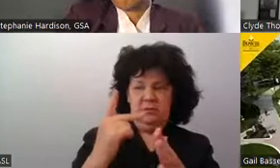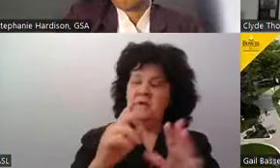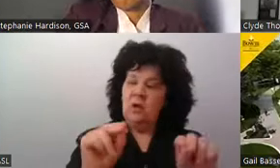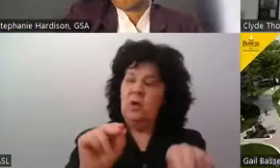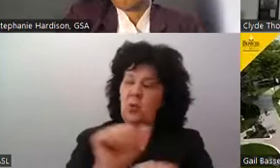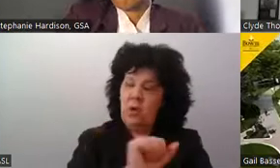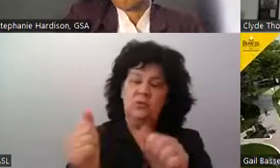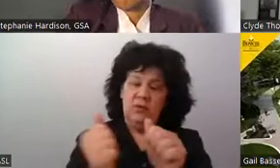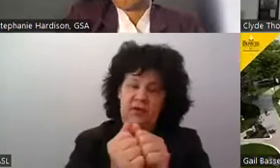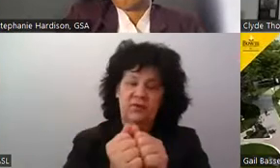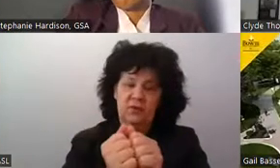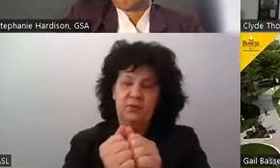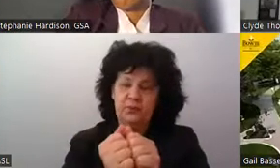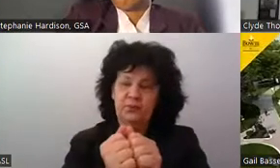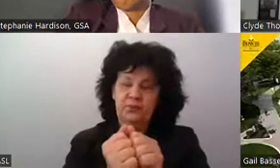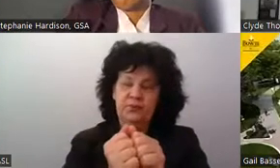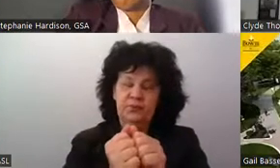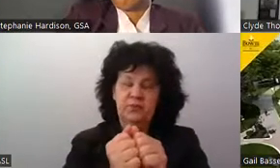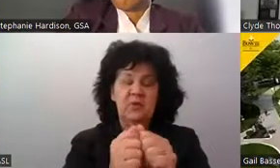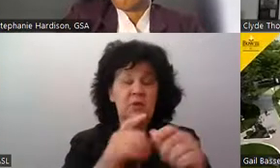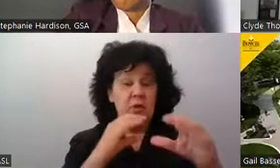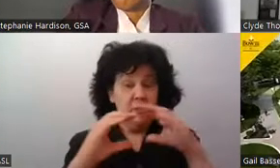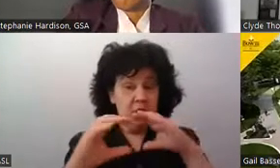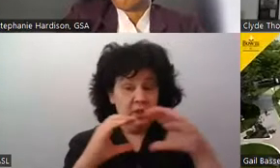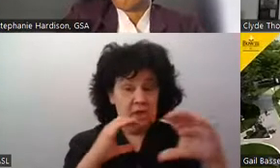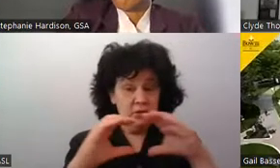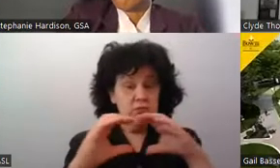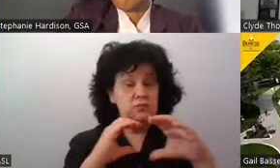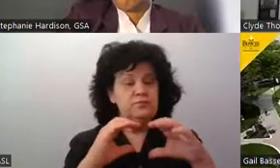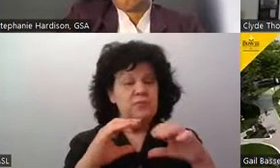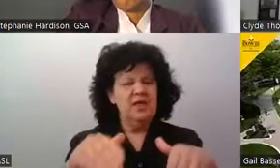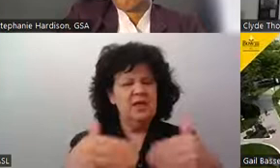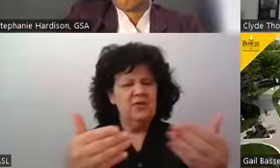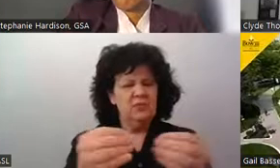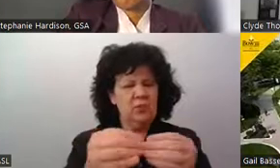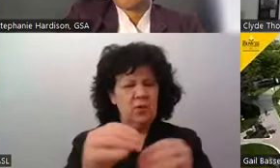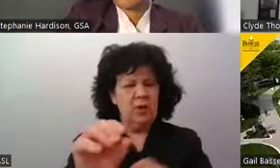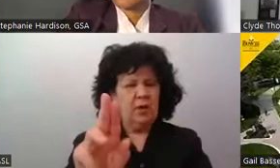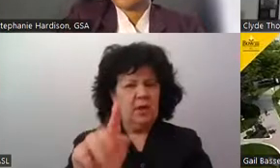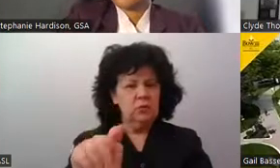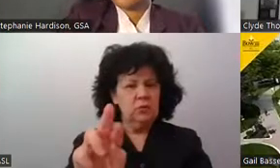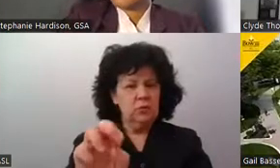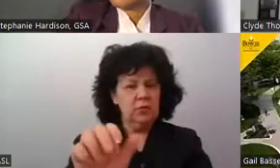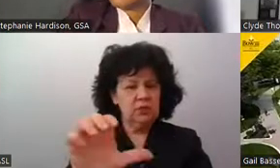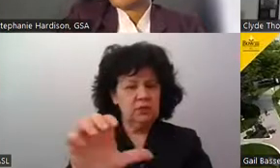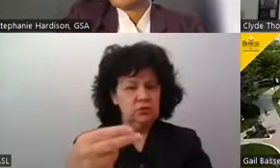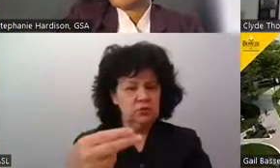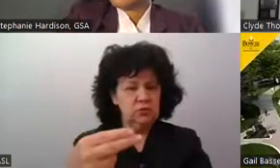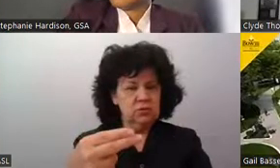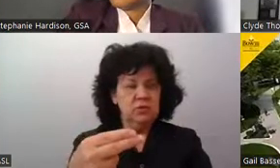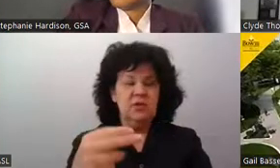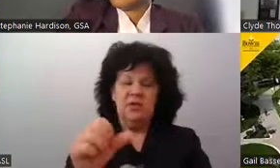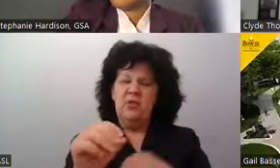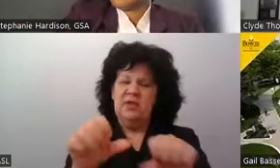communicate, and do outreach opportunities so we can use our money smartly, because our